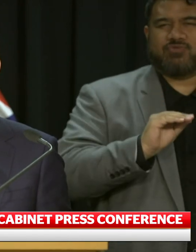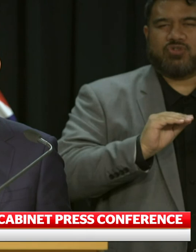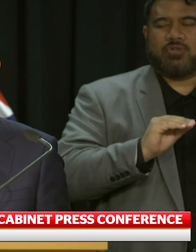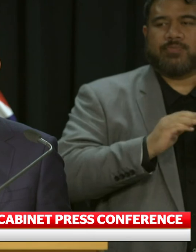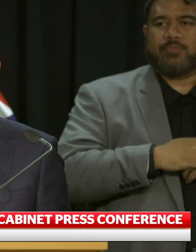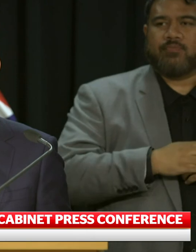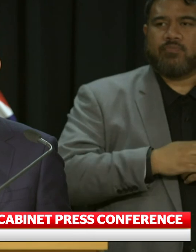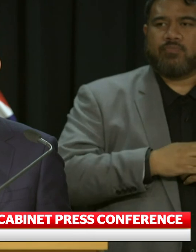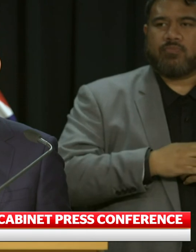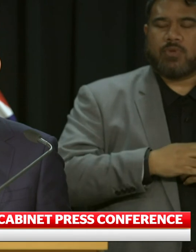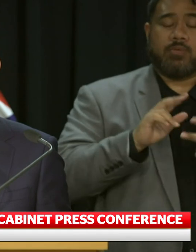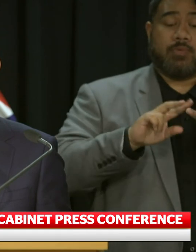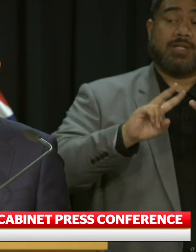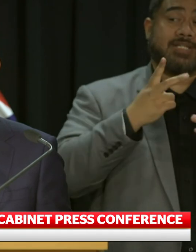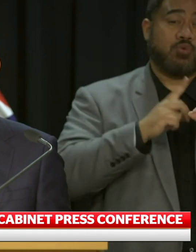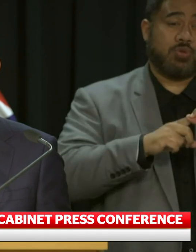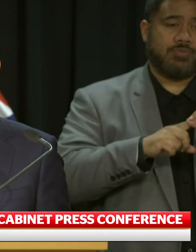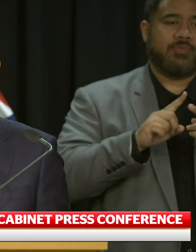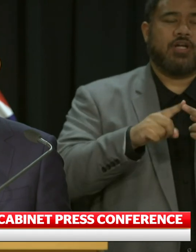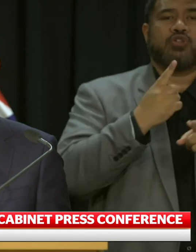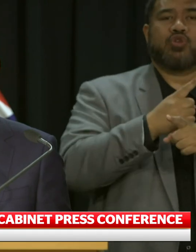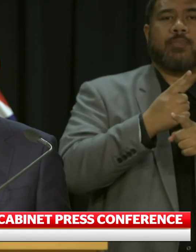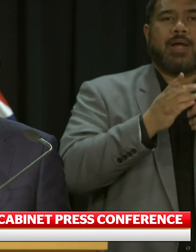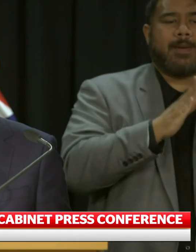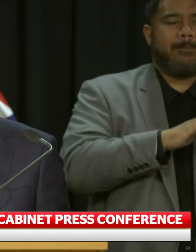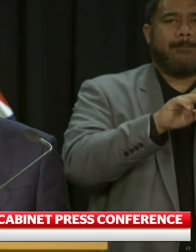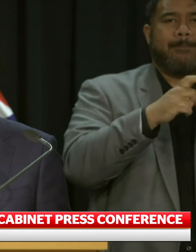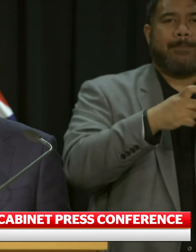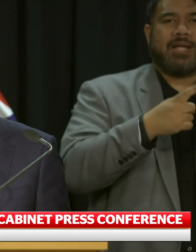with Meka Whaitiri, can you just talk through? Did you